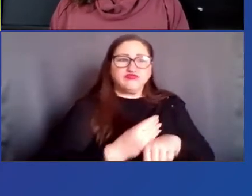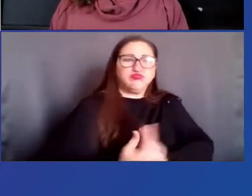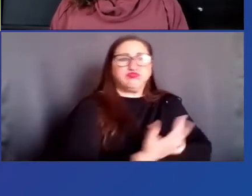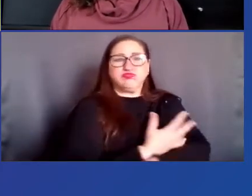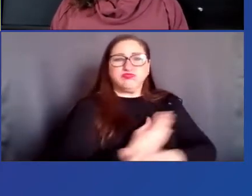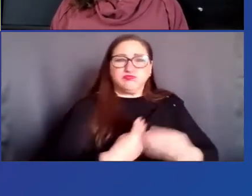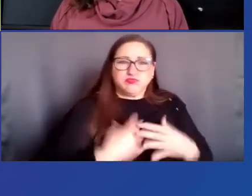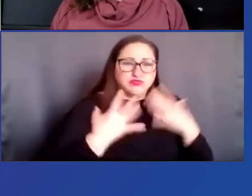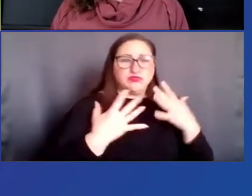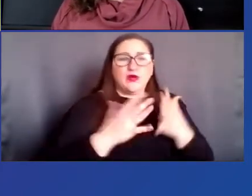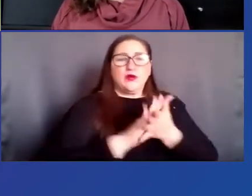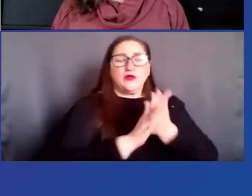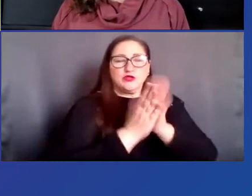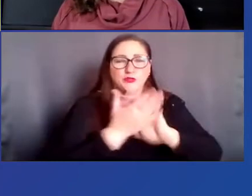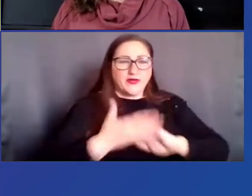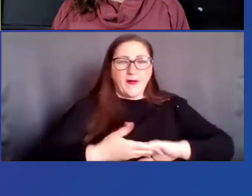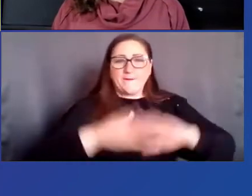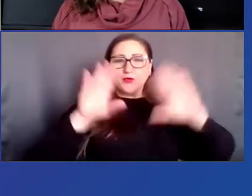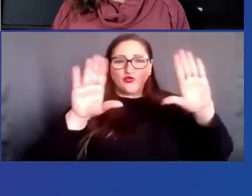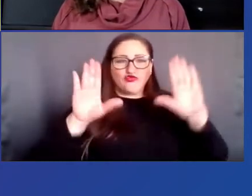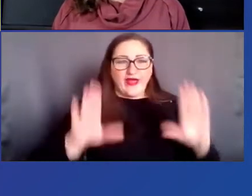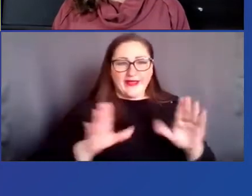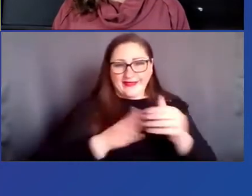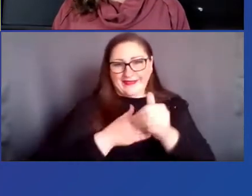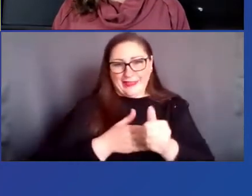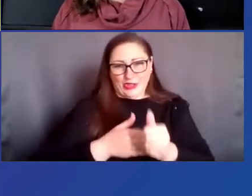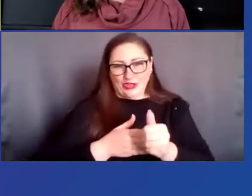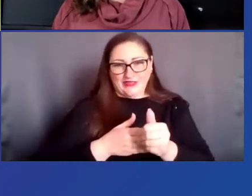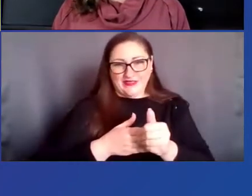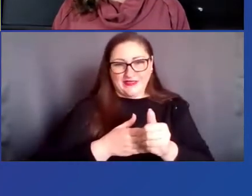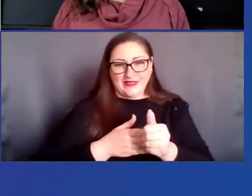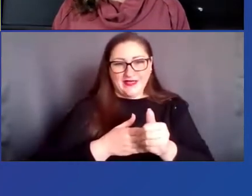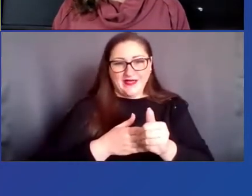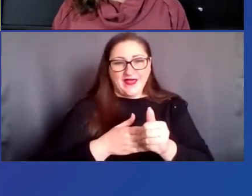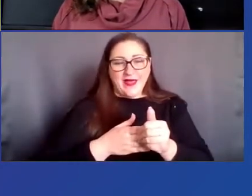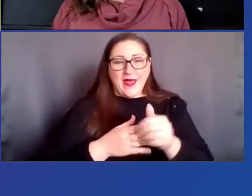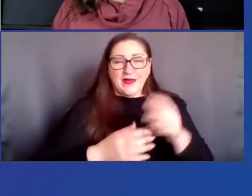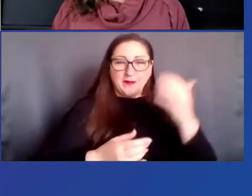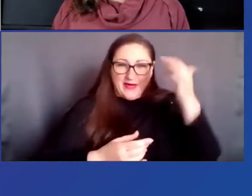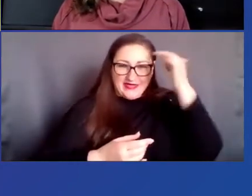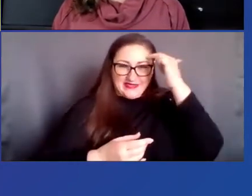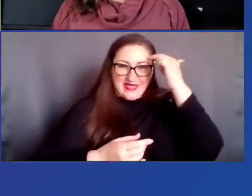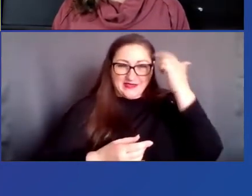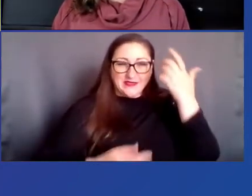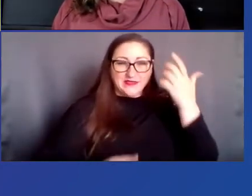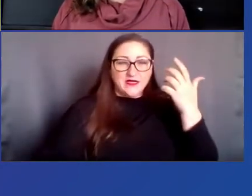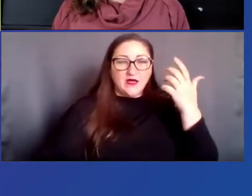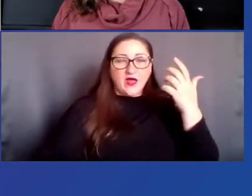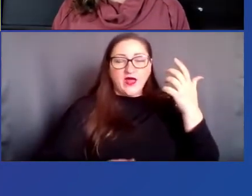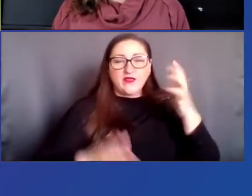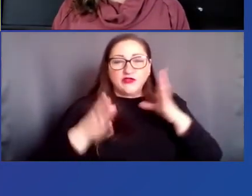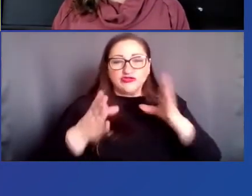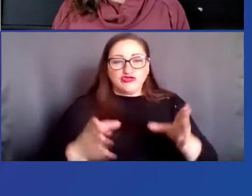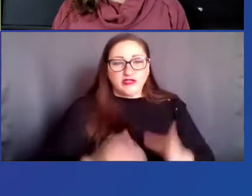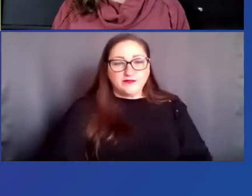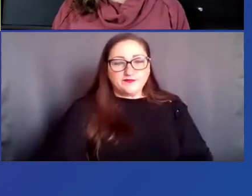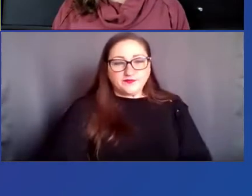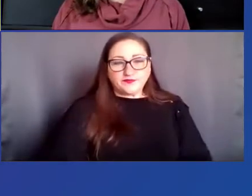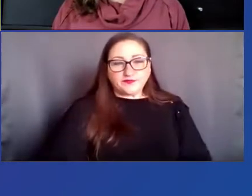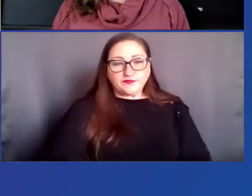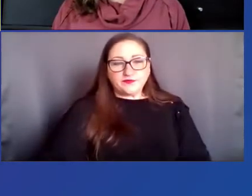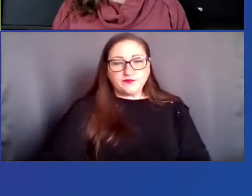tactical standpoint in the streets, it makes more sense that way. And so my example is, you